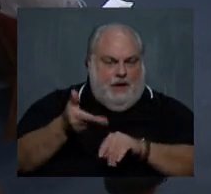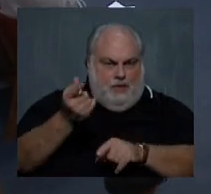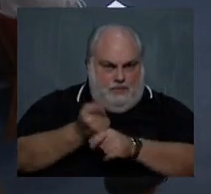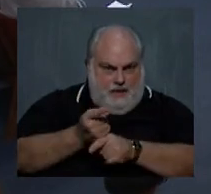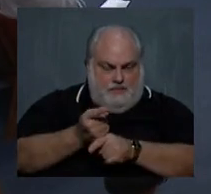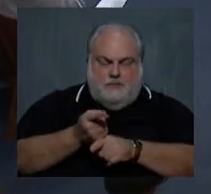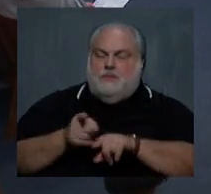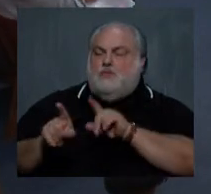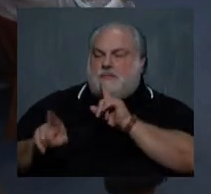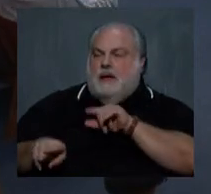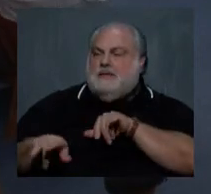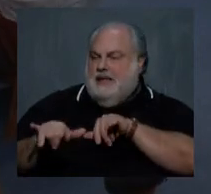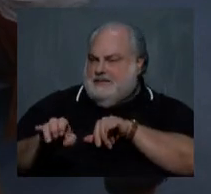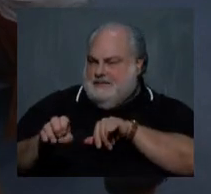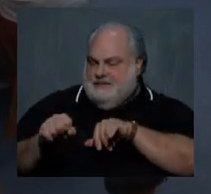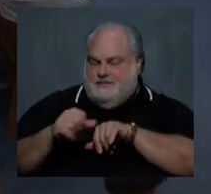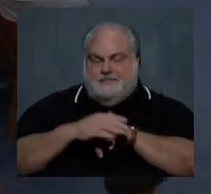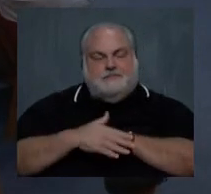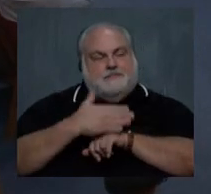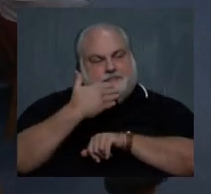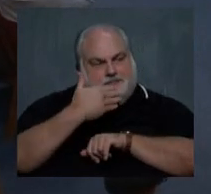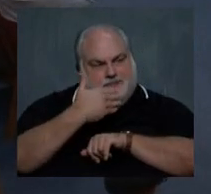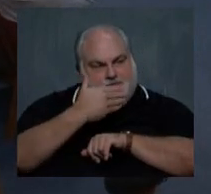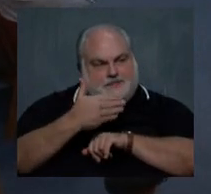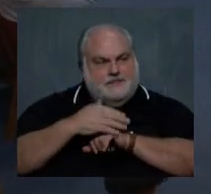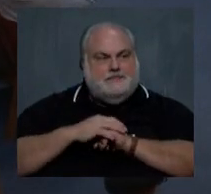That's right. Okay, thank you.